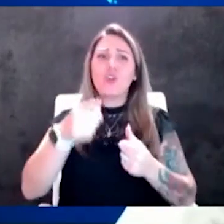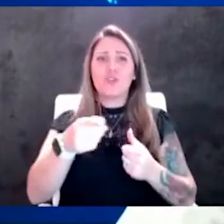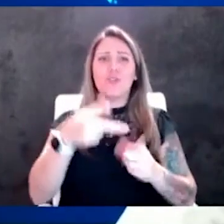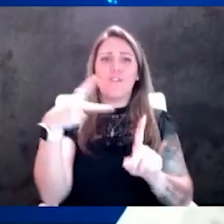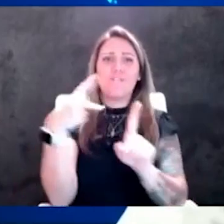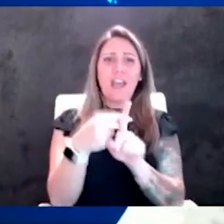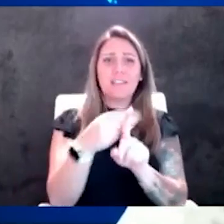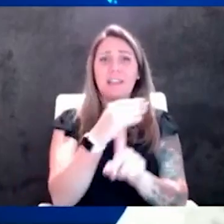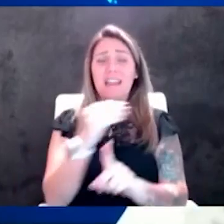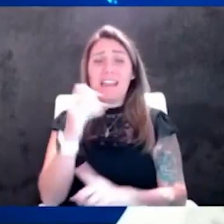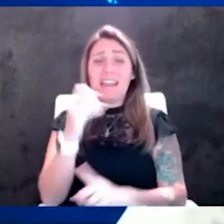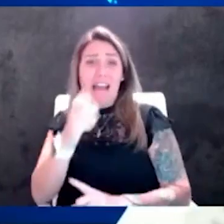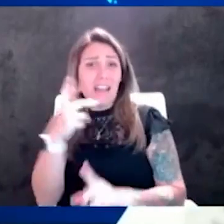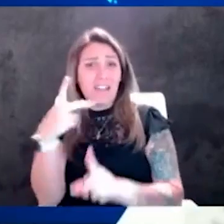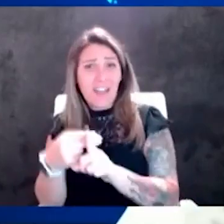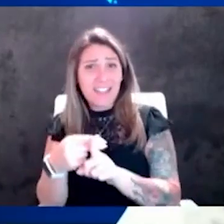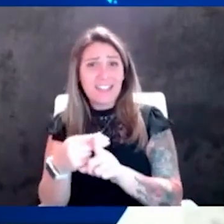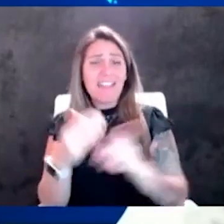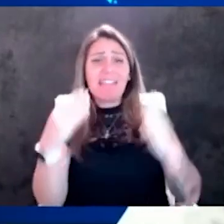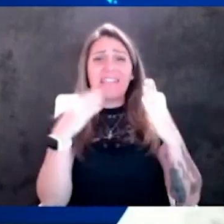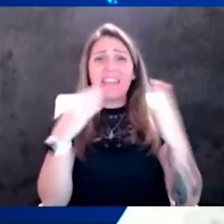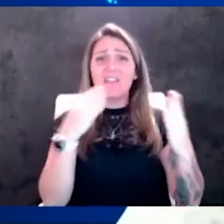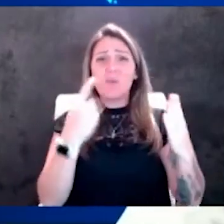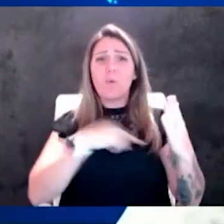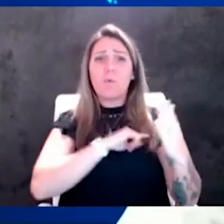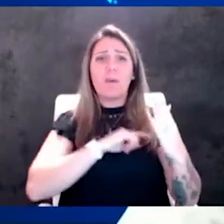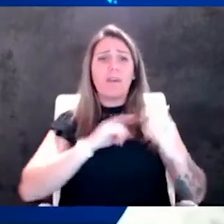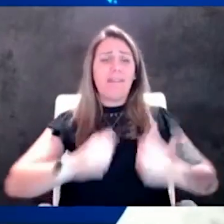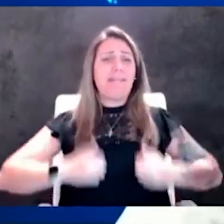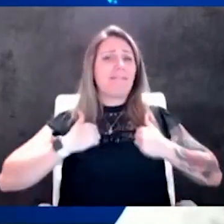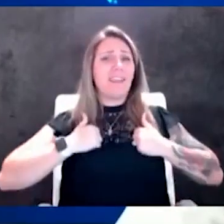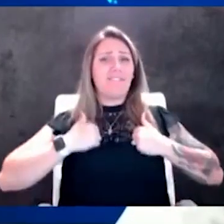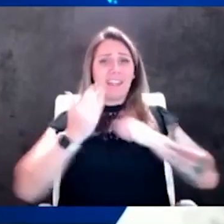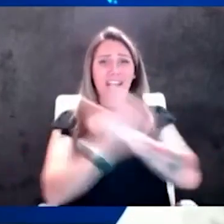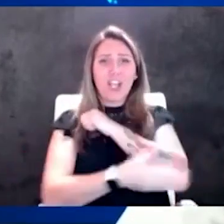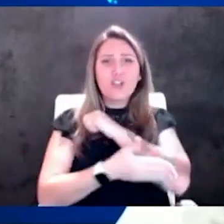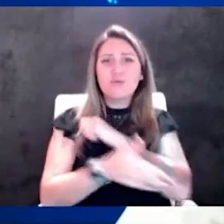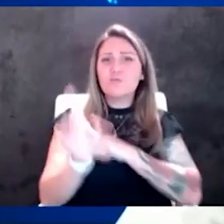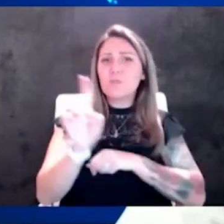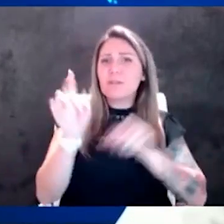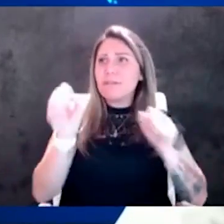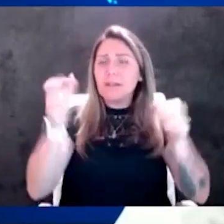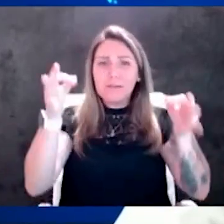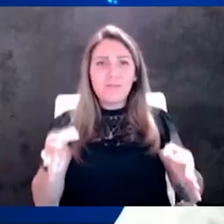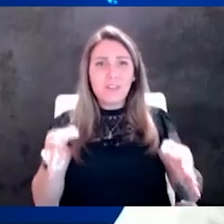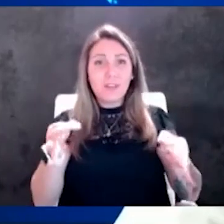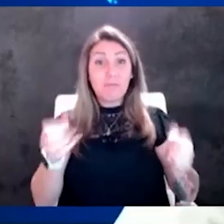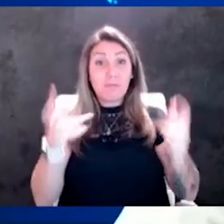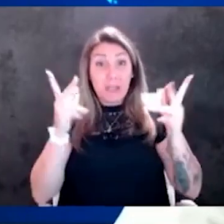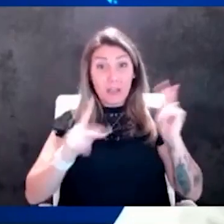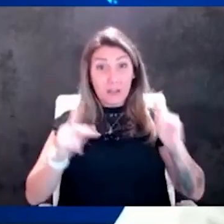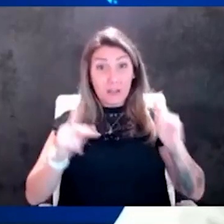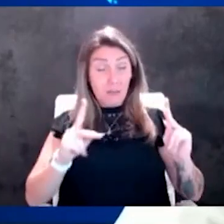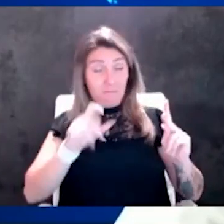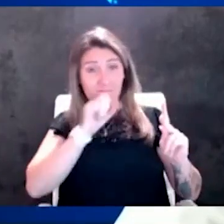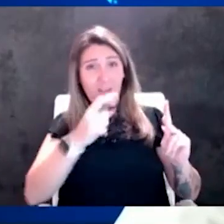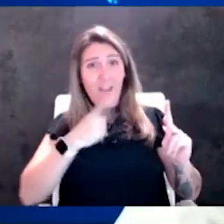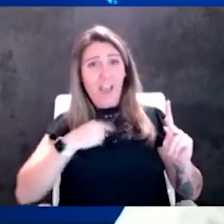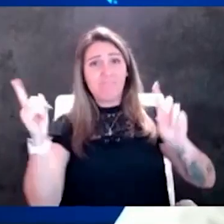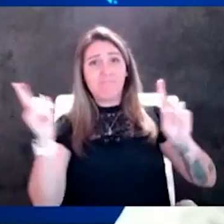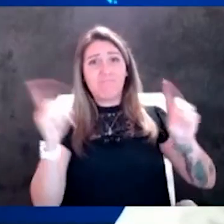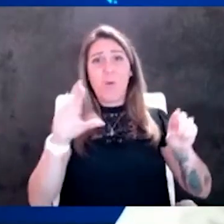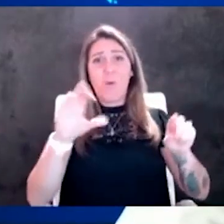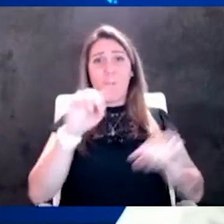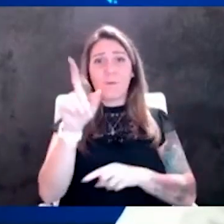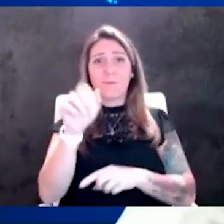I'm thankful we get to live in a country where we have that discourse. Many of you know that I love going down to the Ozarks and camping deep in